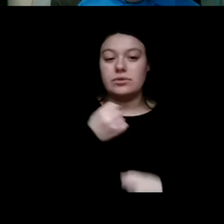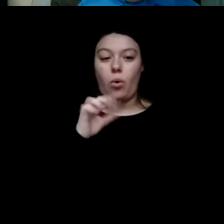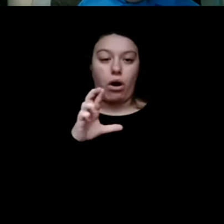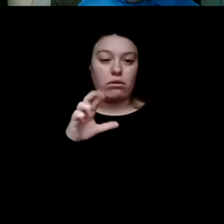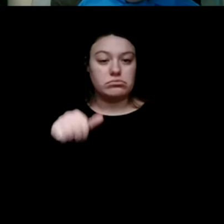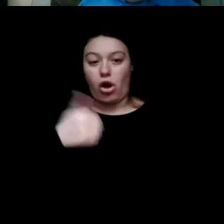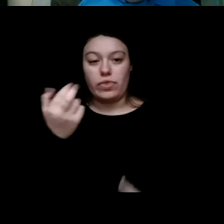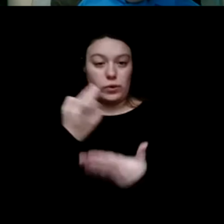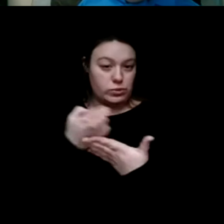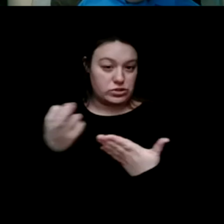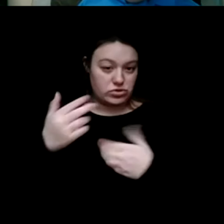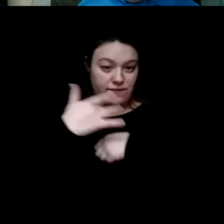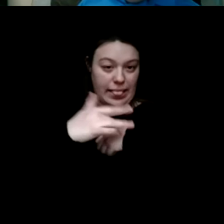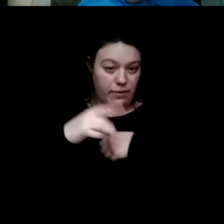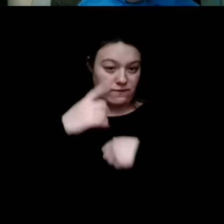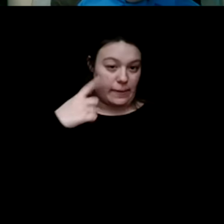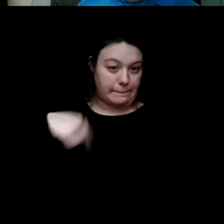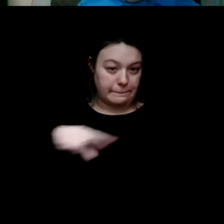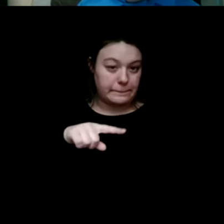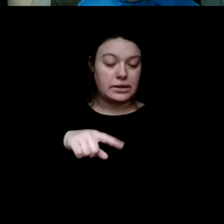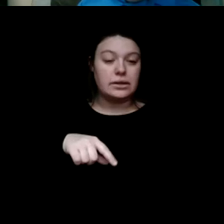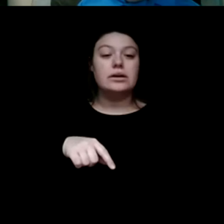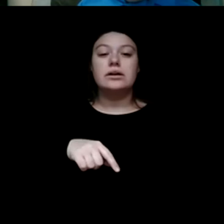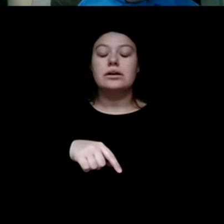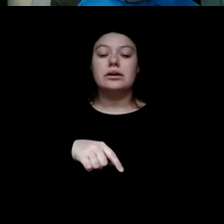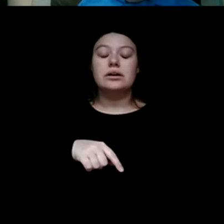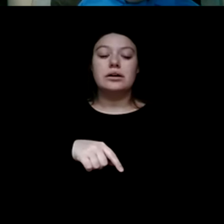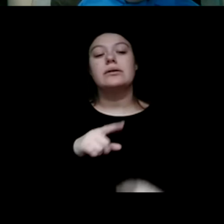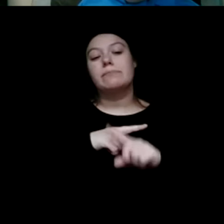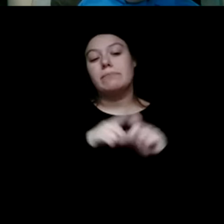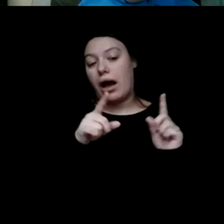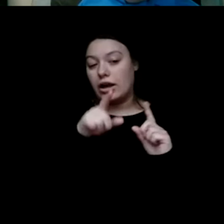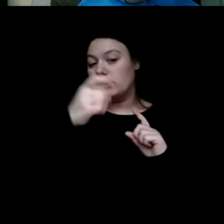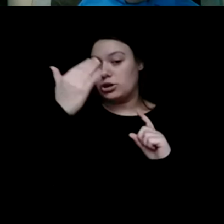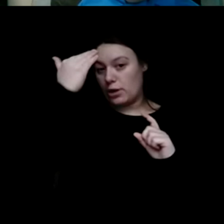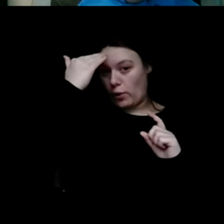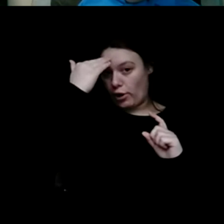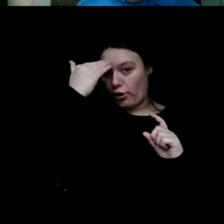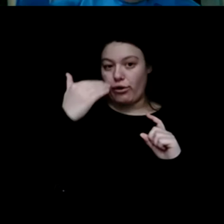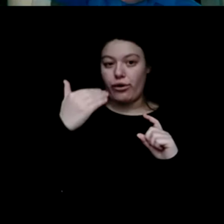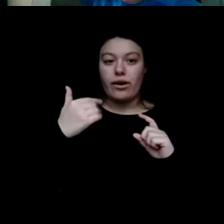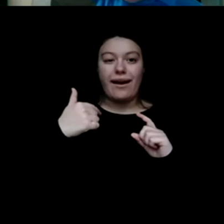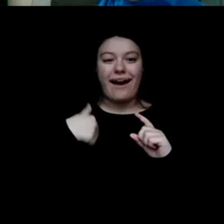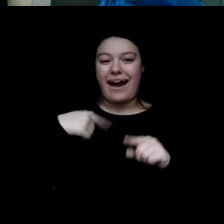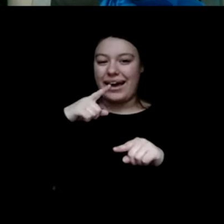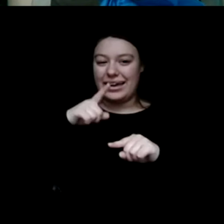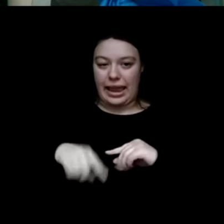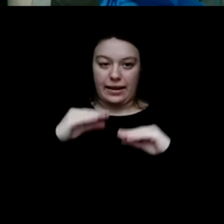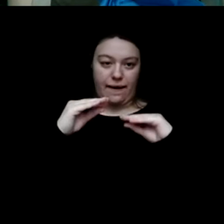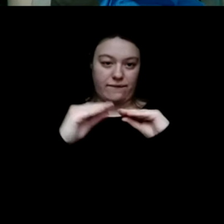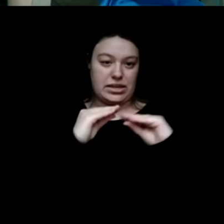resources that might be there for them. But I think just also being aware that maybe you don't have all the answers. And if a student's really struggling after you've